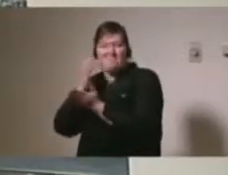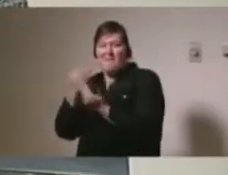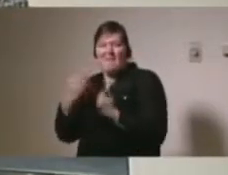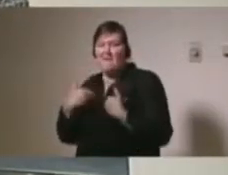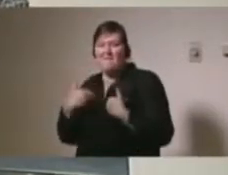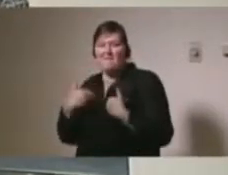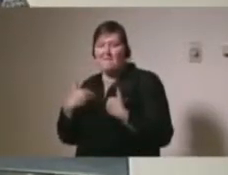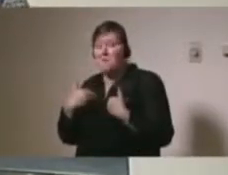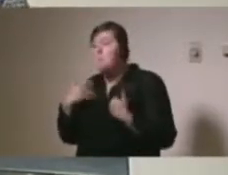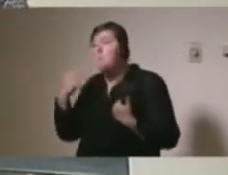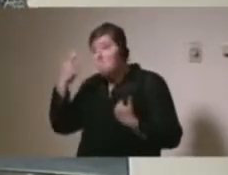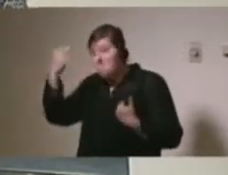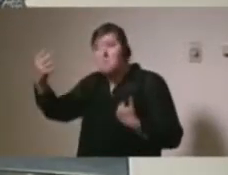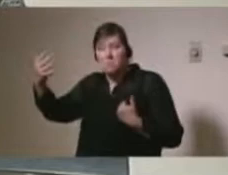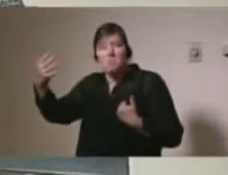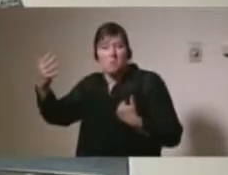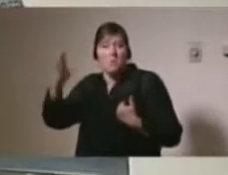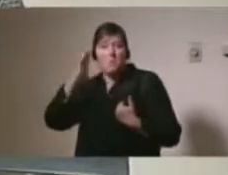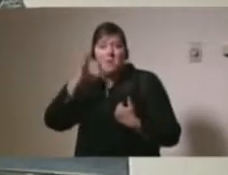have it yet.